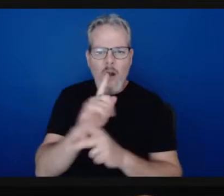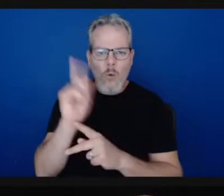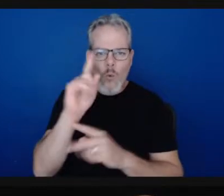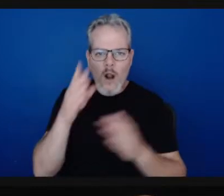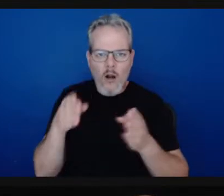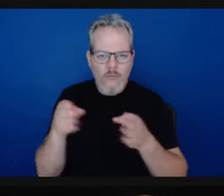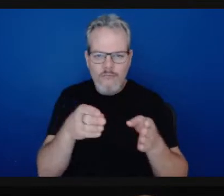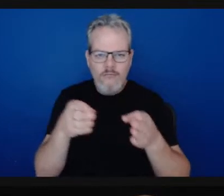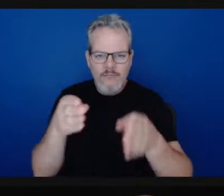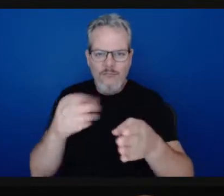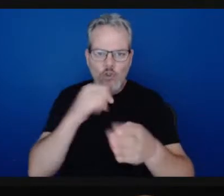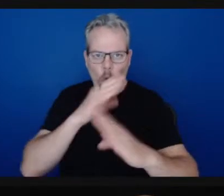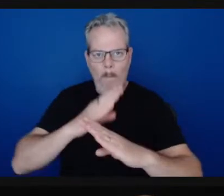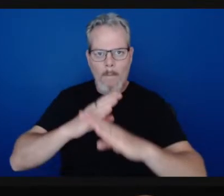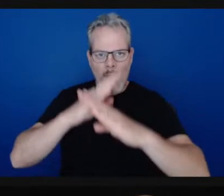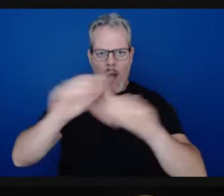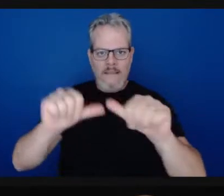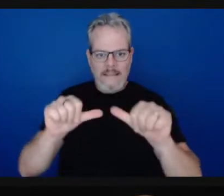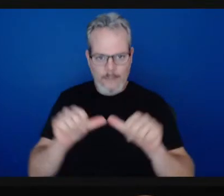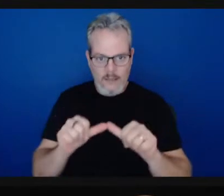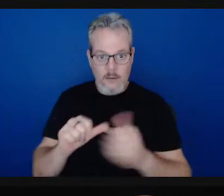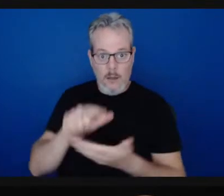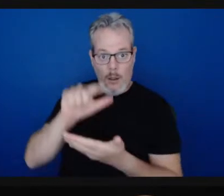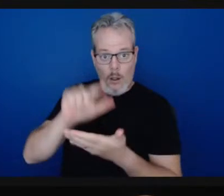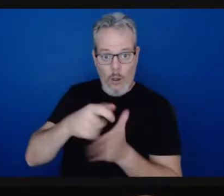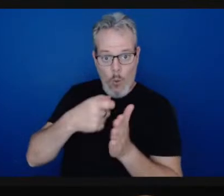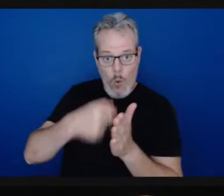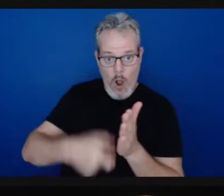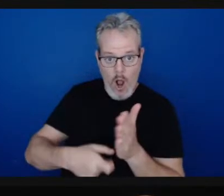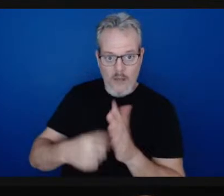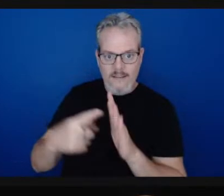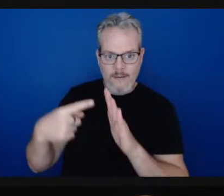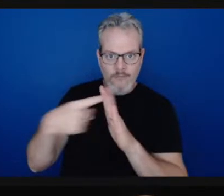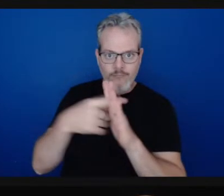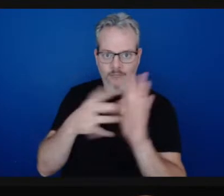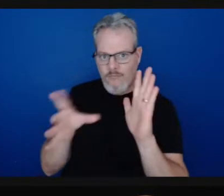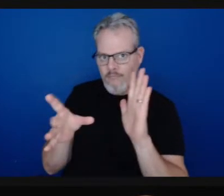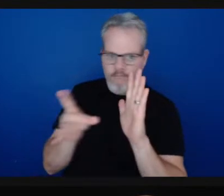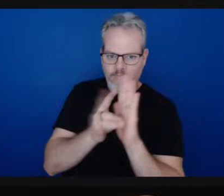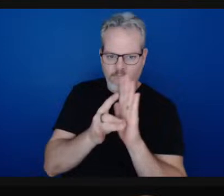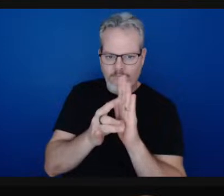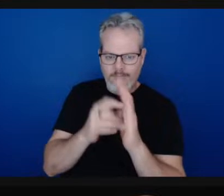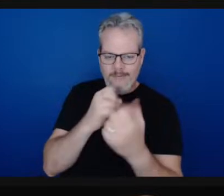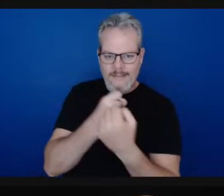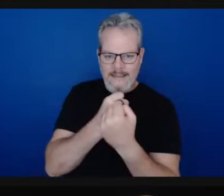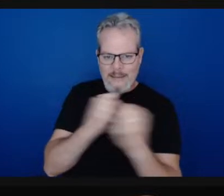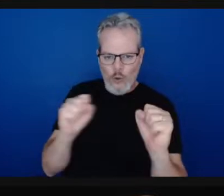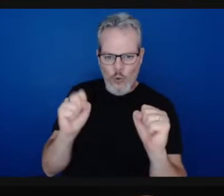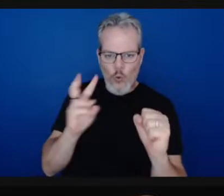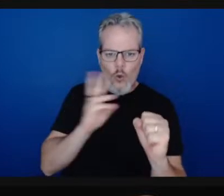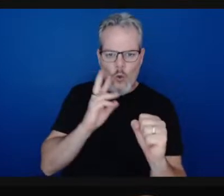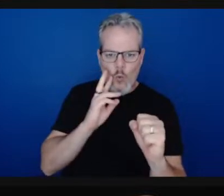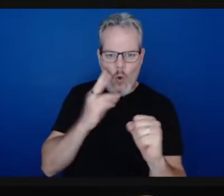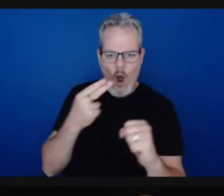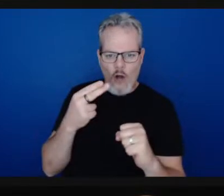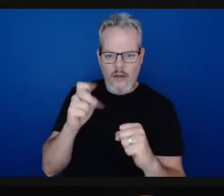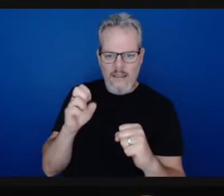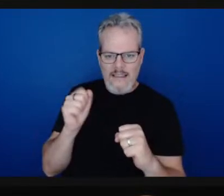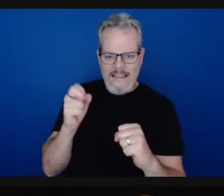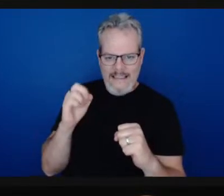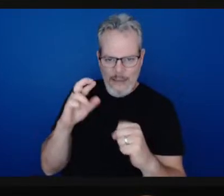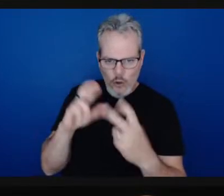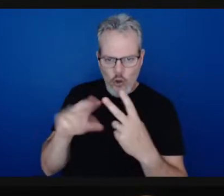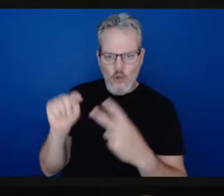out. Low cost, secure your water heater and furniture, mirrors and pictures, computers and TVs.